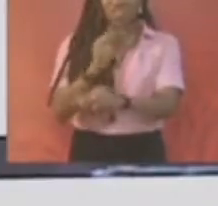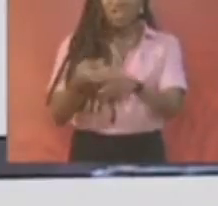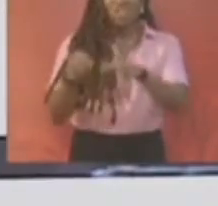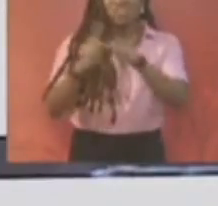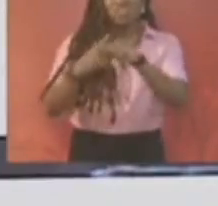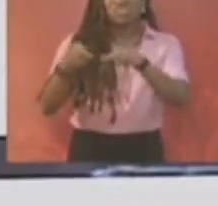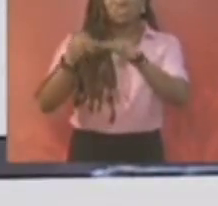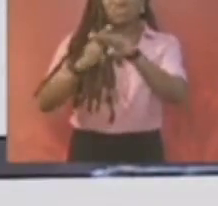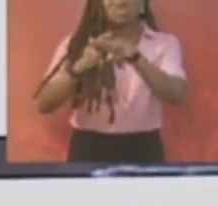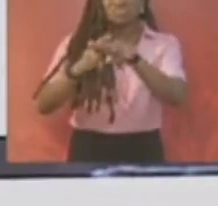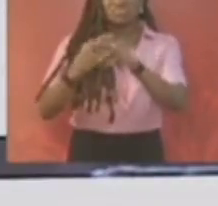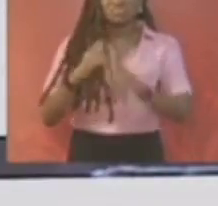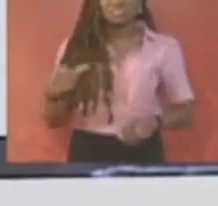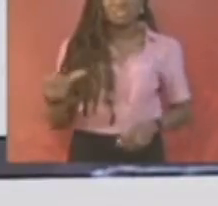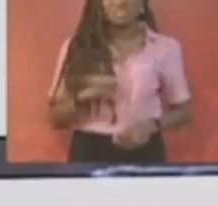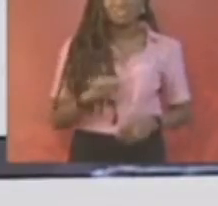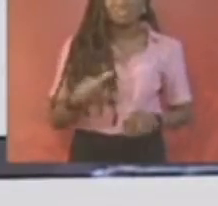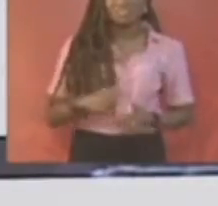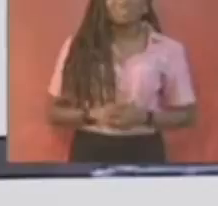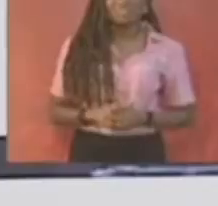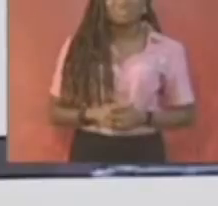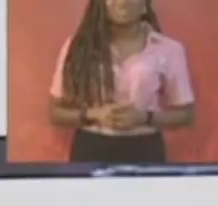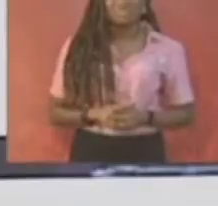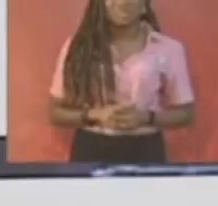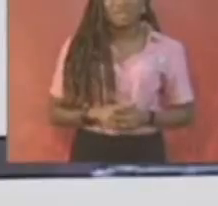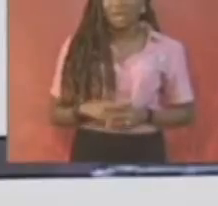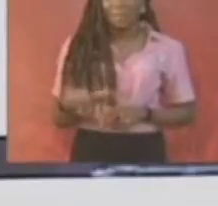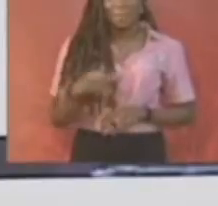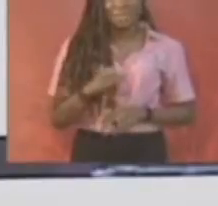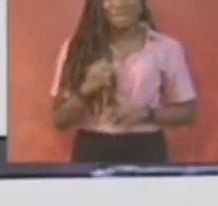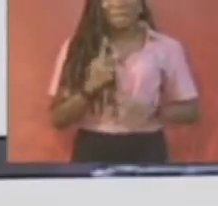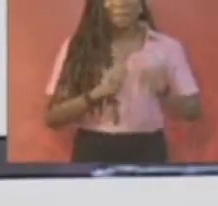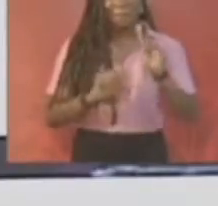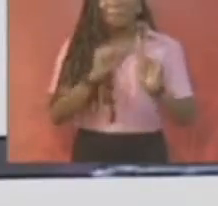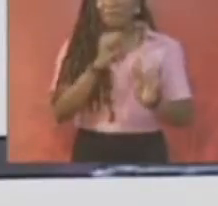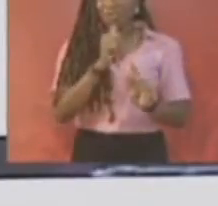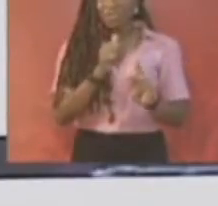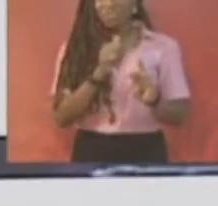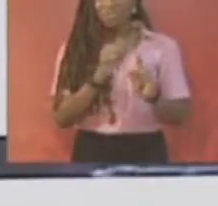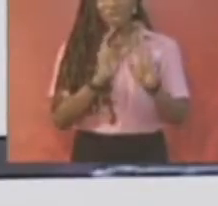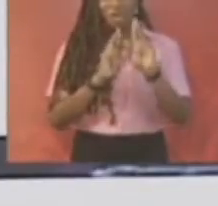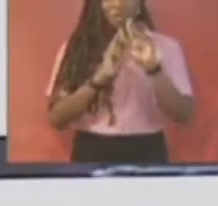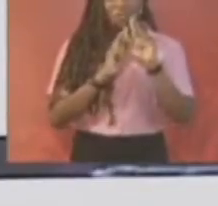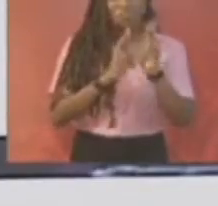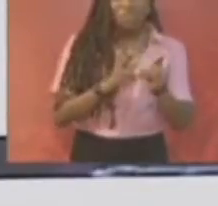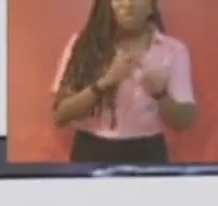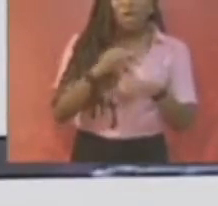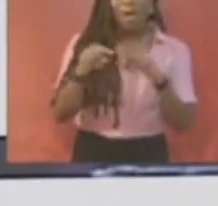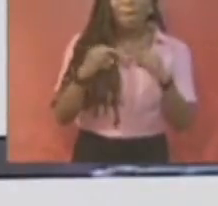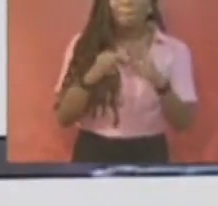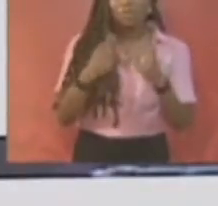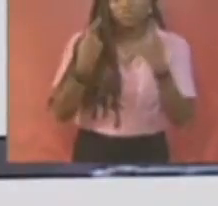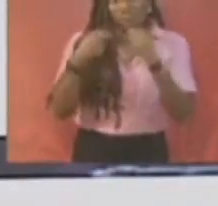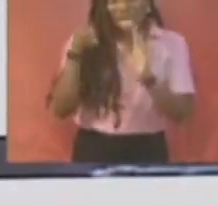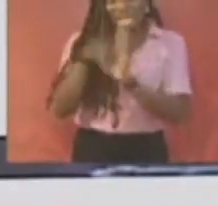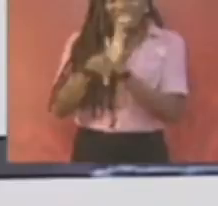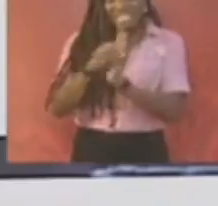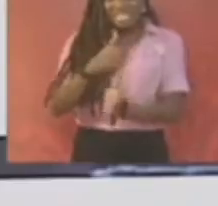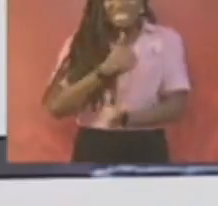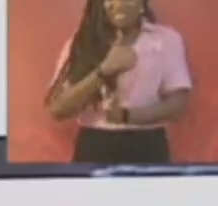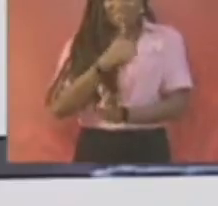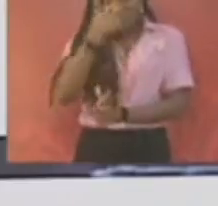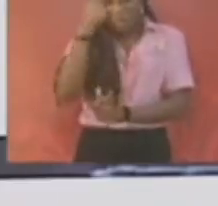Neither have we seen an increase, certainly in terms of reports to us regarding suicide, but in